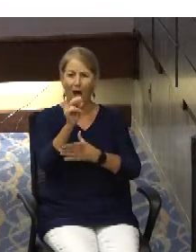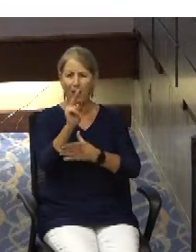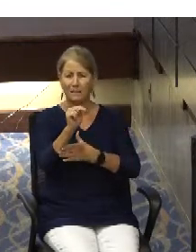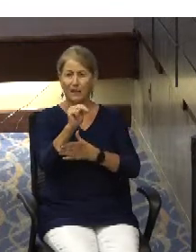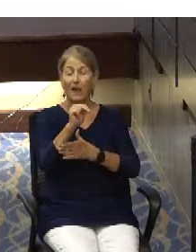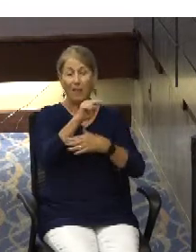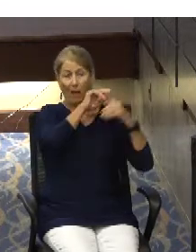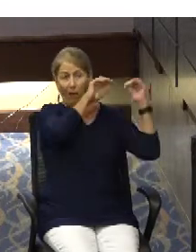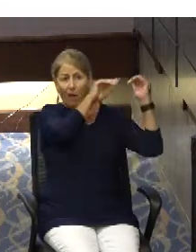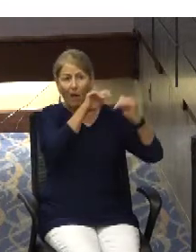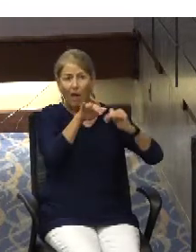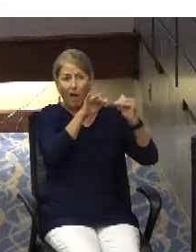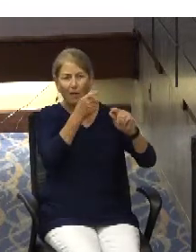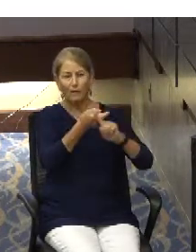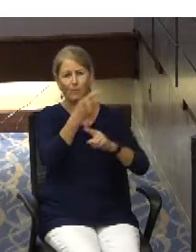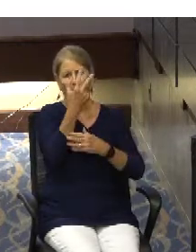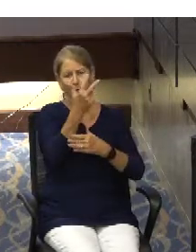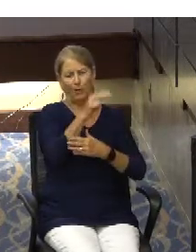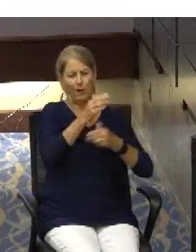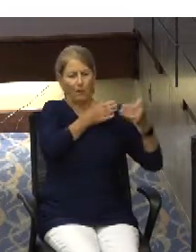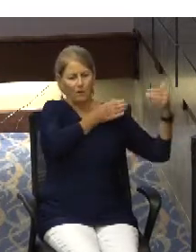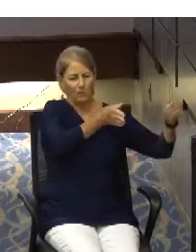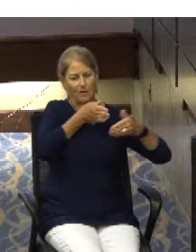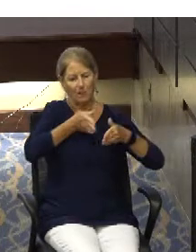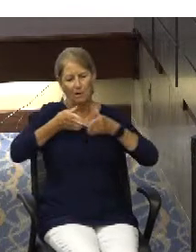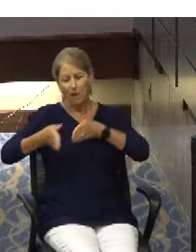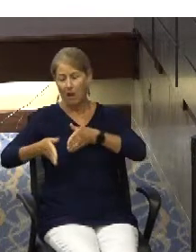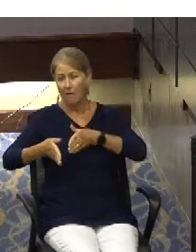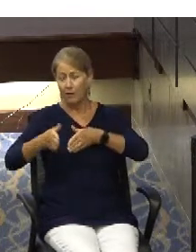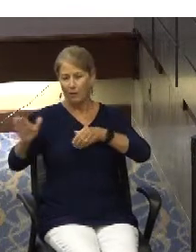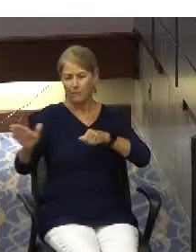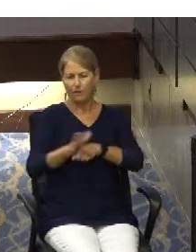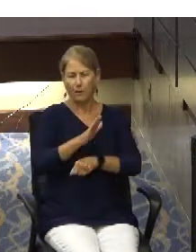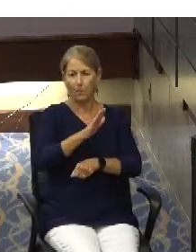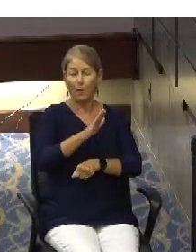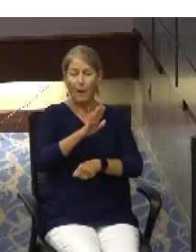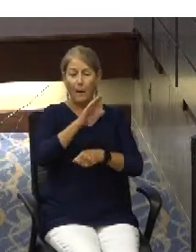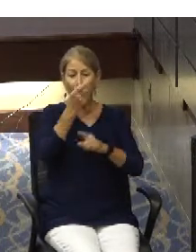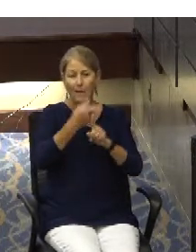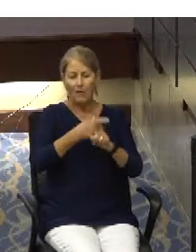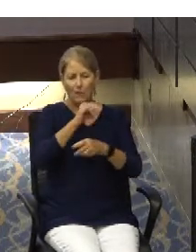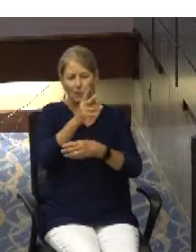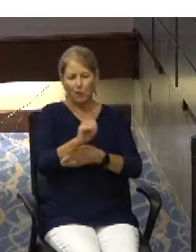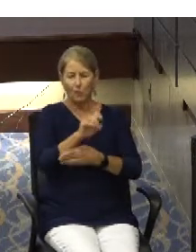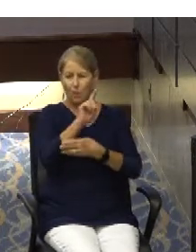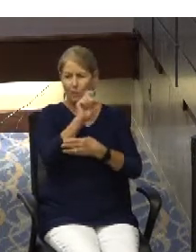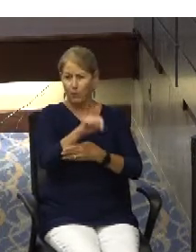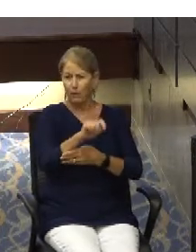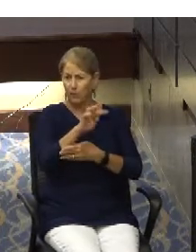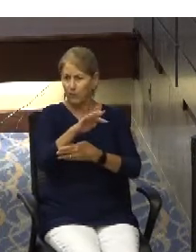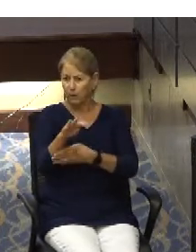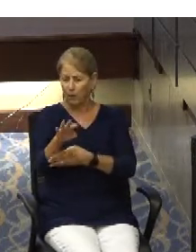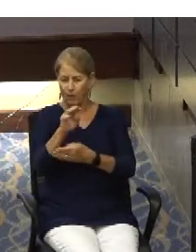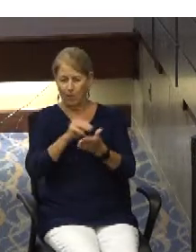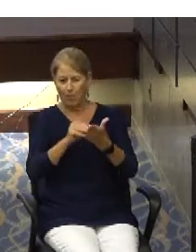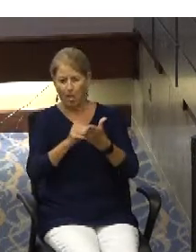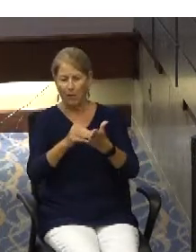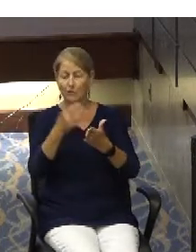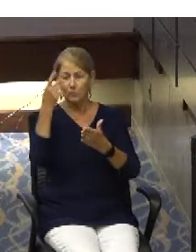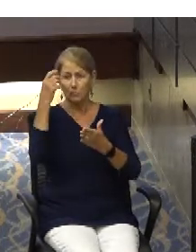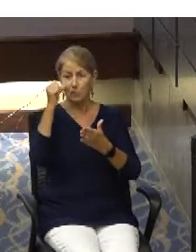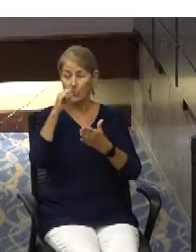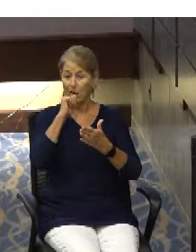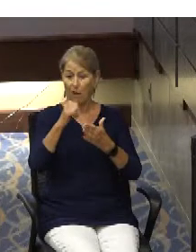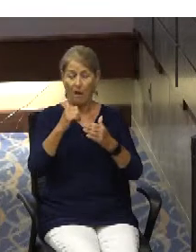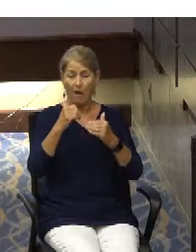from the 3 tributaries, though, for the whole month of June was only 1.4 million gallons. So our deficit in June was